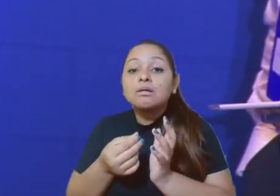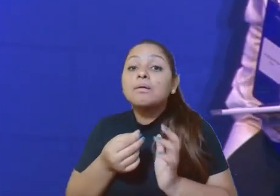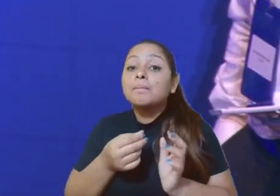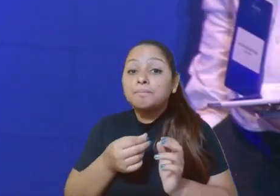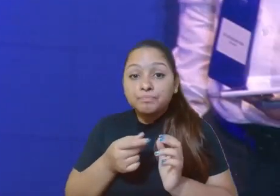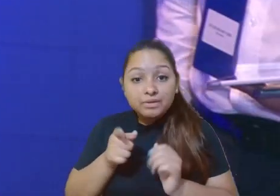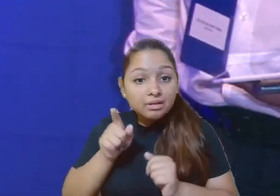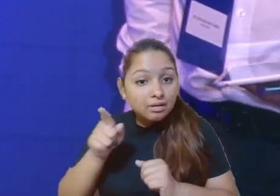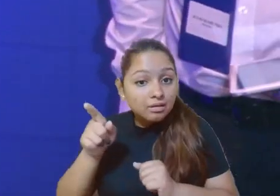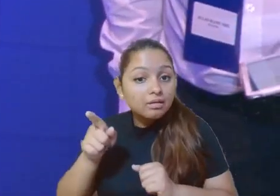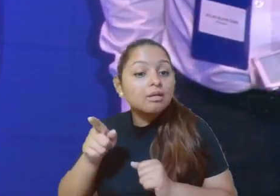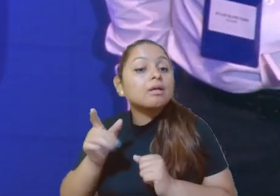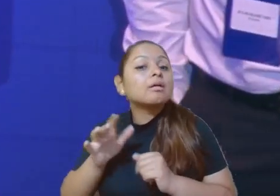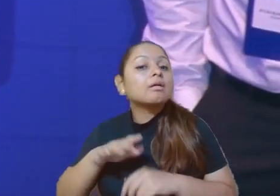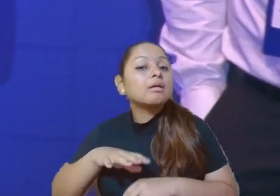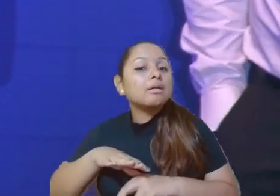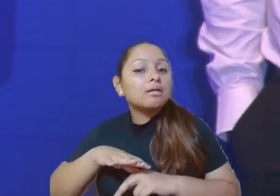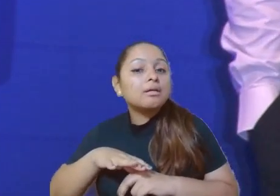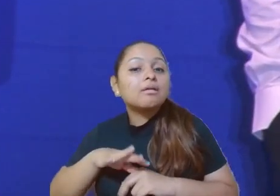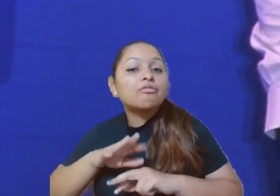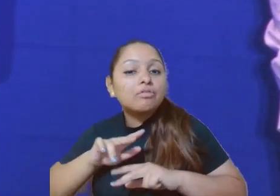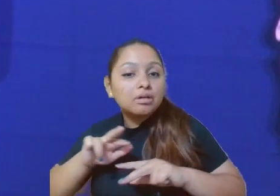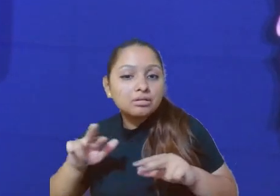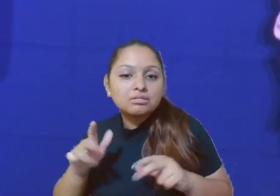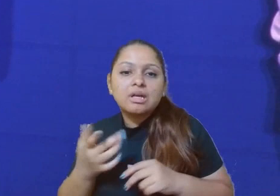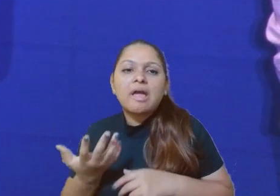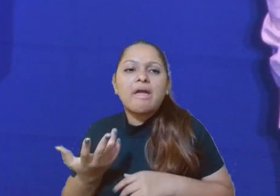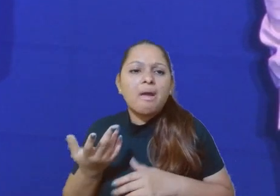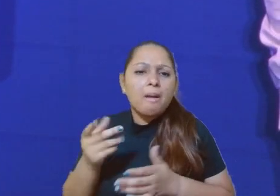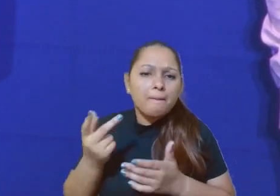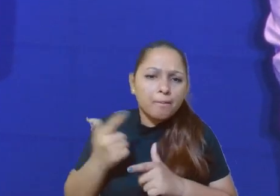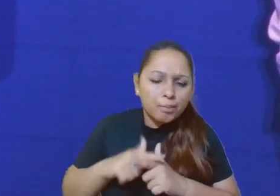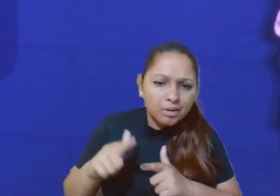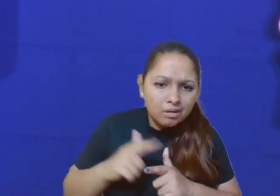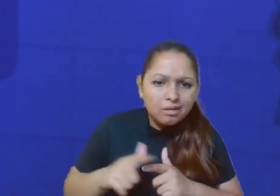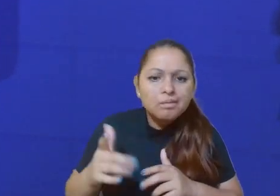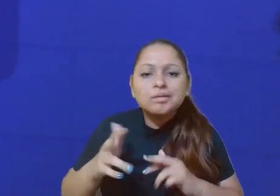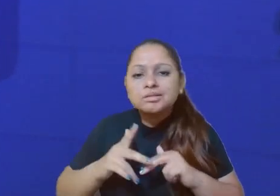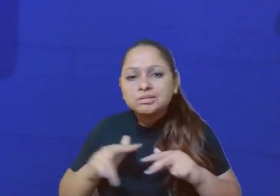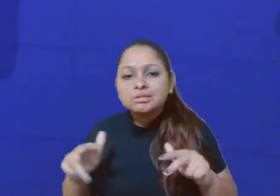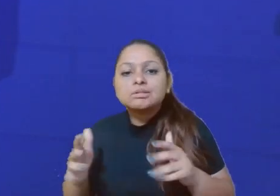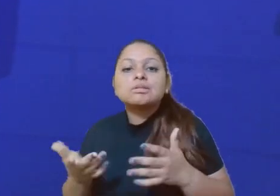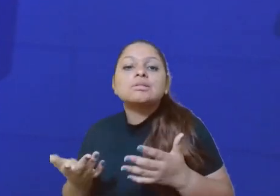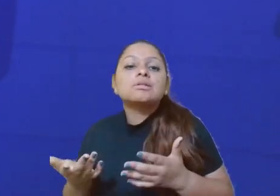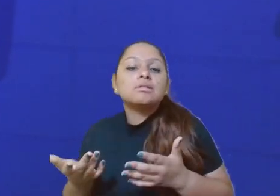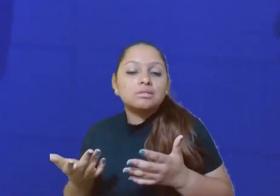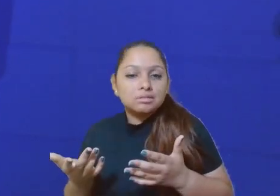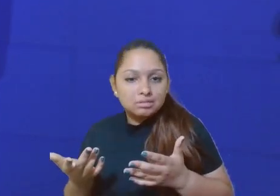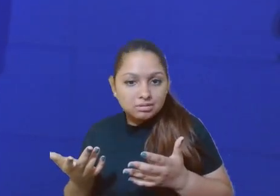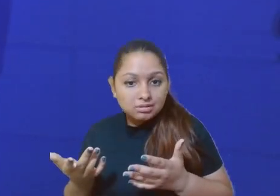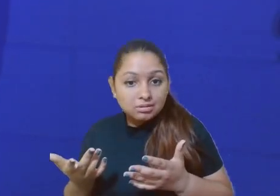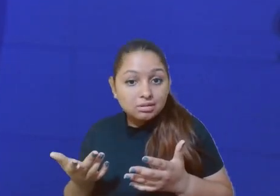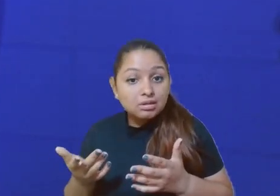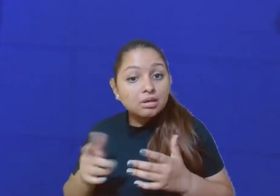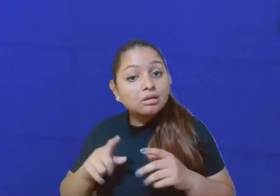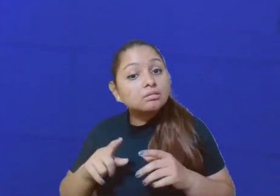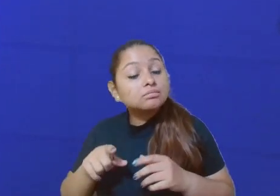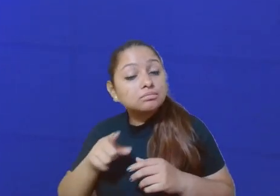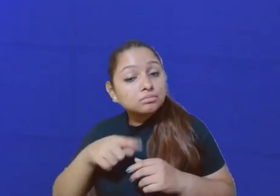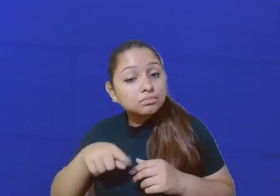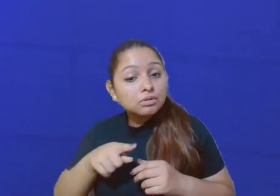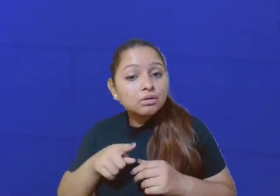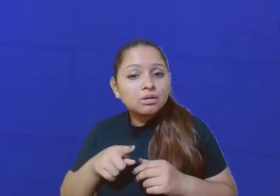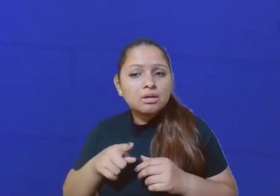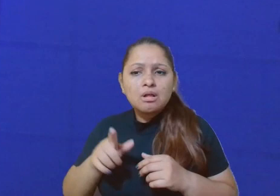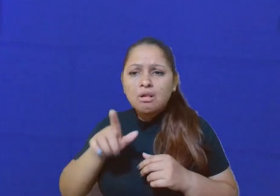exempt of any bias, local bias, specific bias. for that institution, but obviously, in the